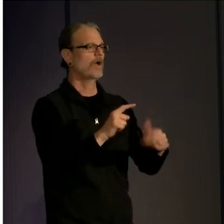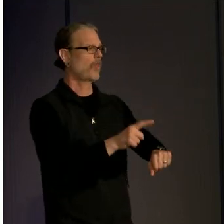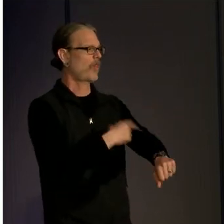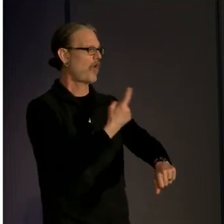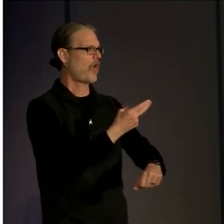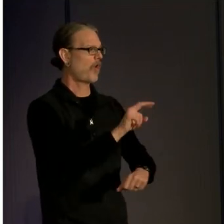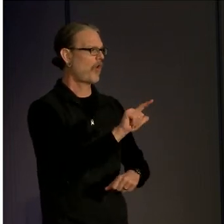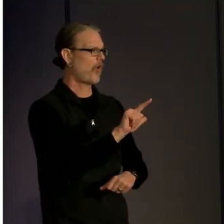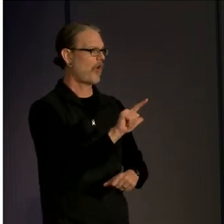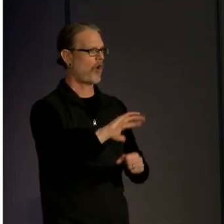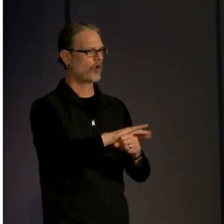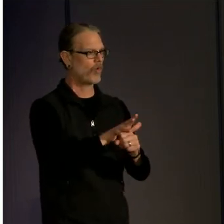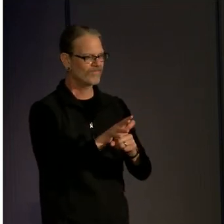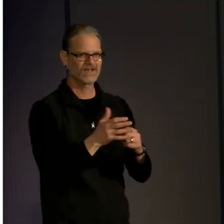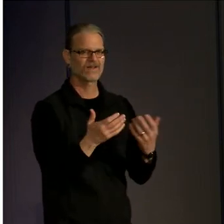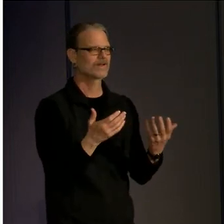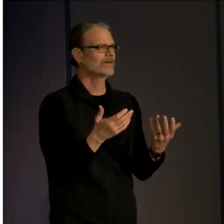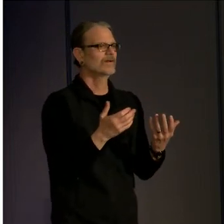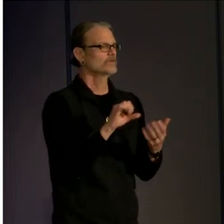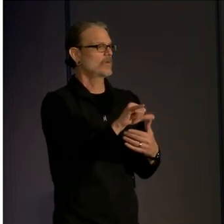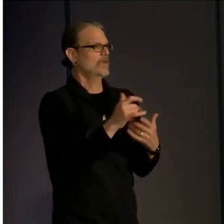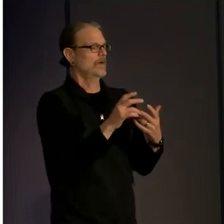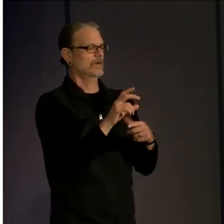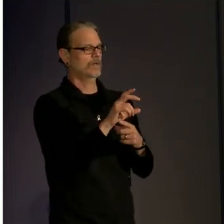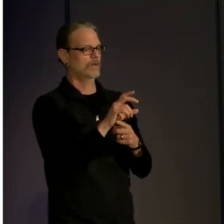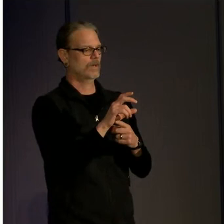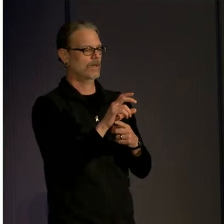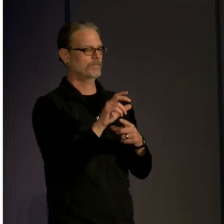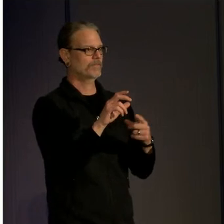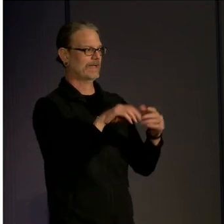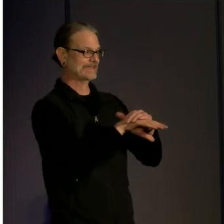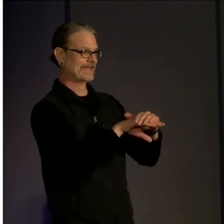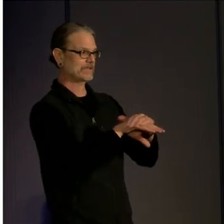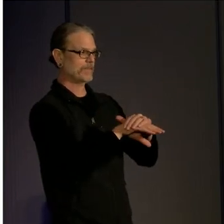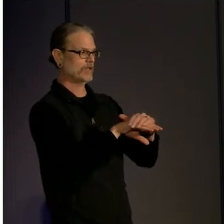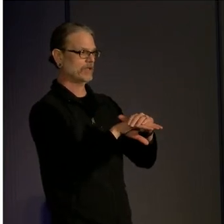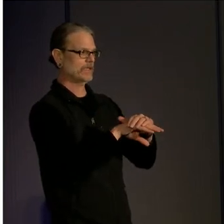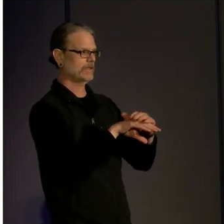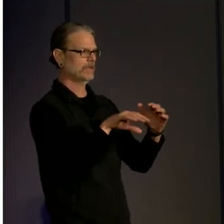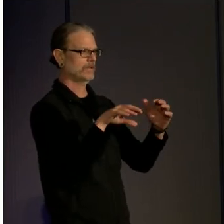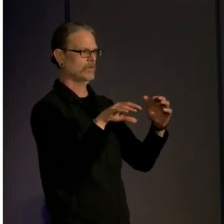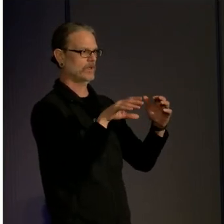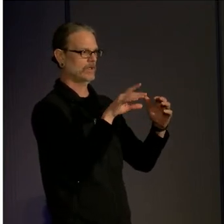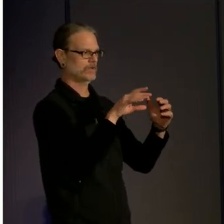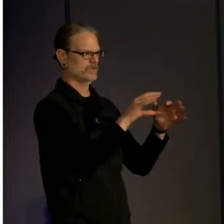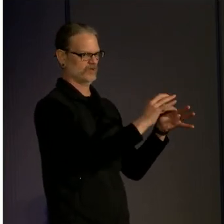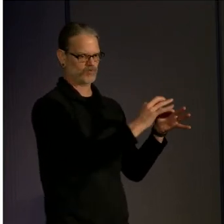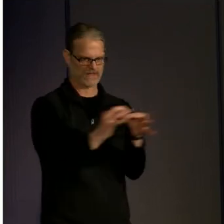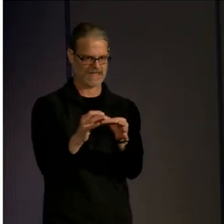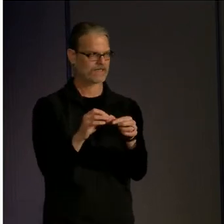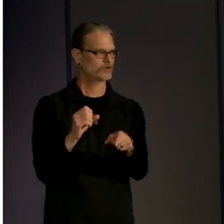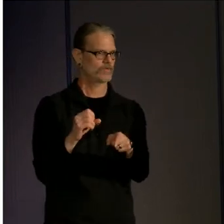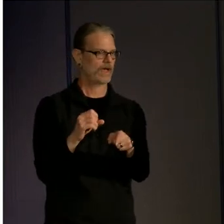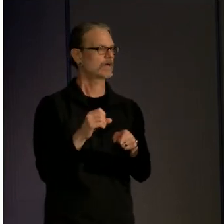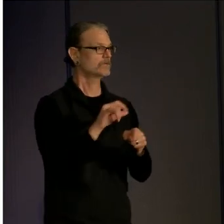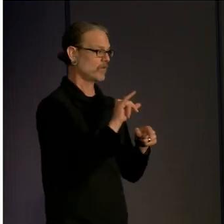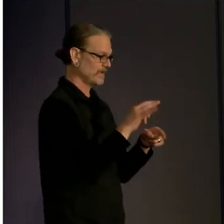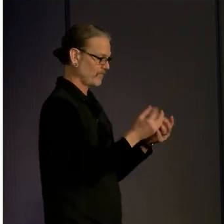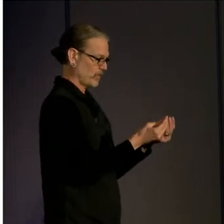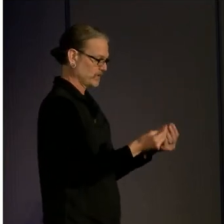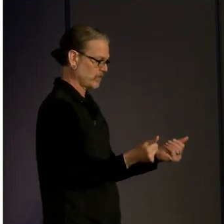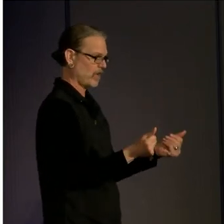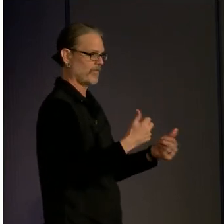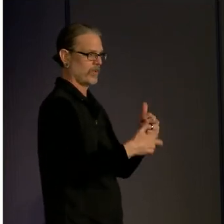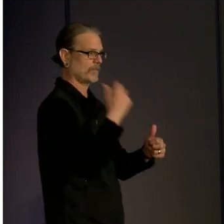trickle-down accessibility was directly related to this. It was that concept that if we solve for screen readers and